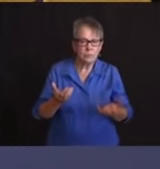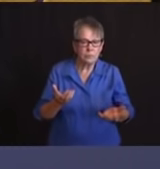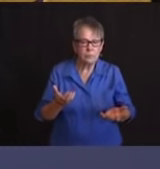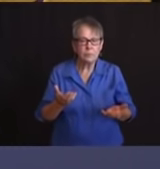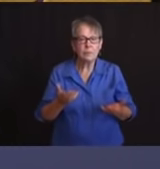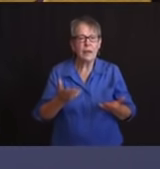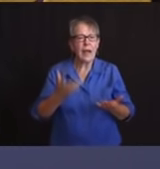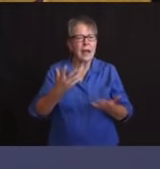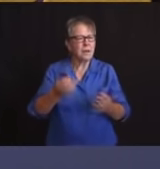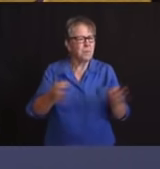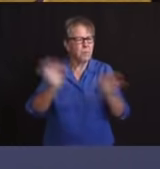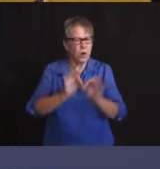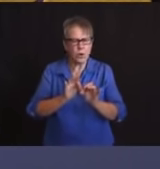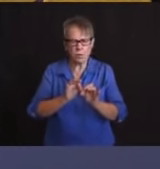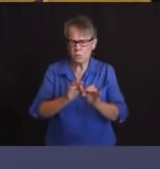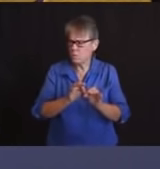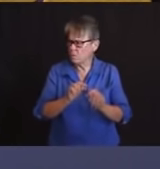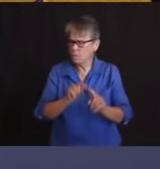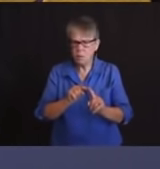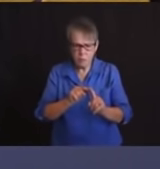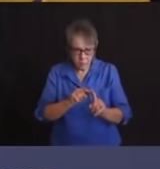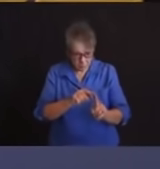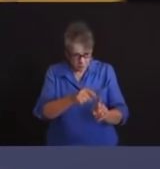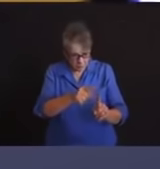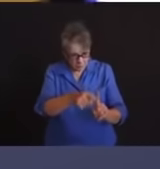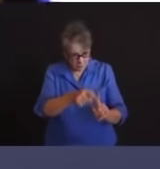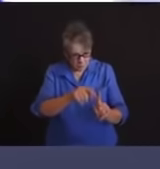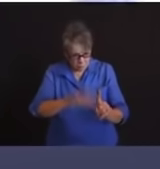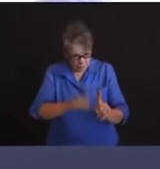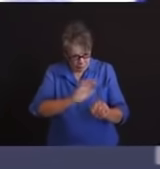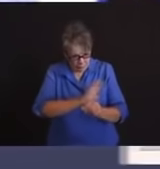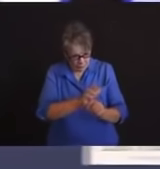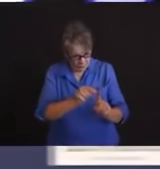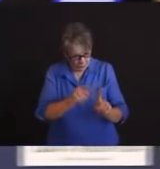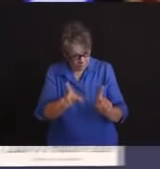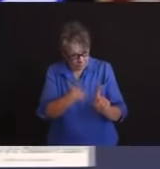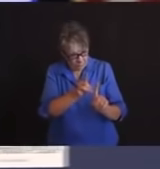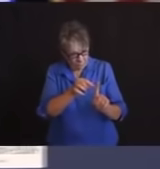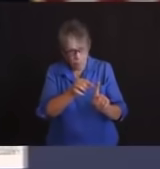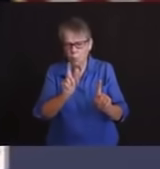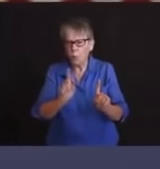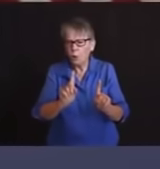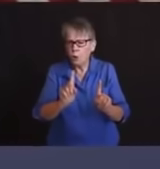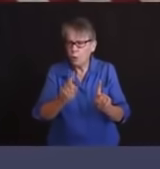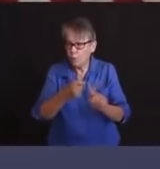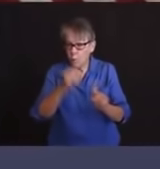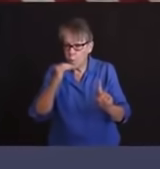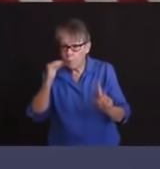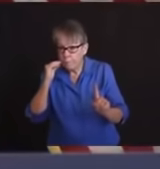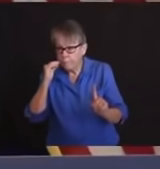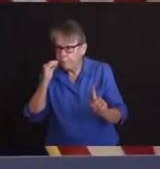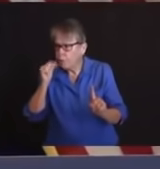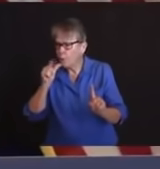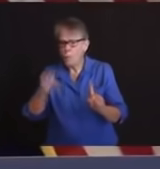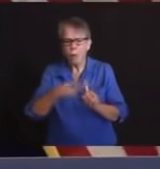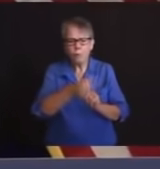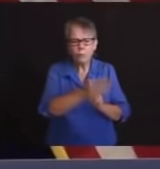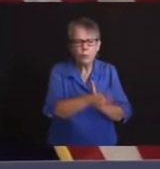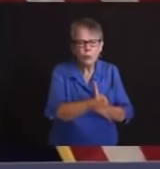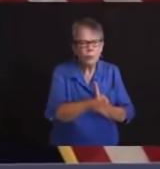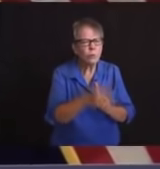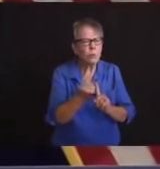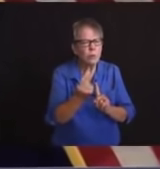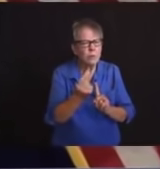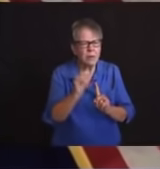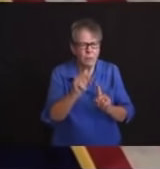mentioned. Yeah, Zakia. When you look at it, it's page 15 of the Department of Health guidelines. I think we focused a lot on the school health and safety